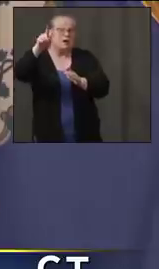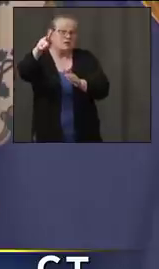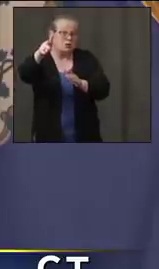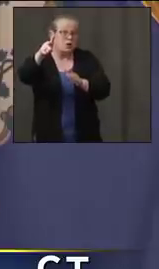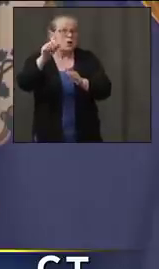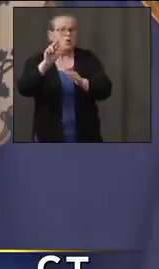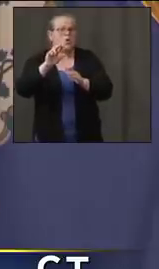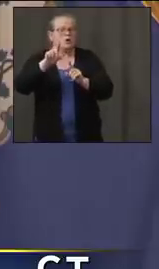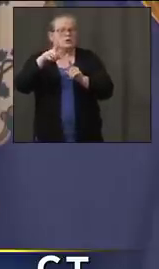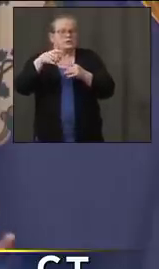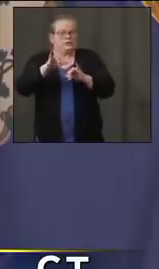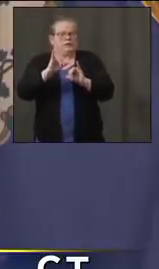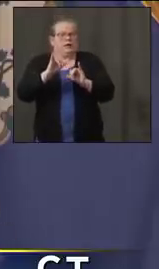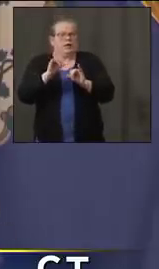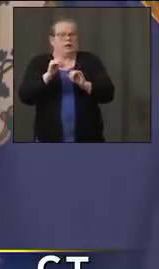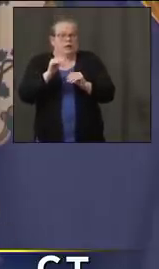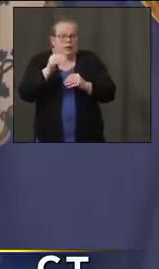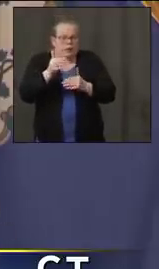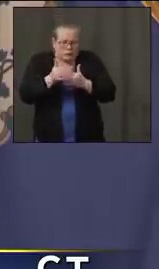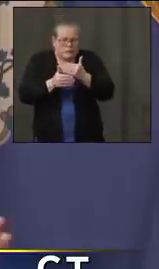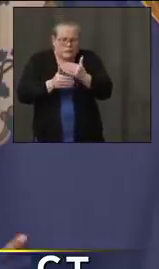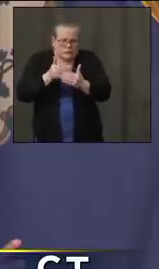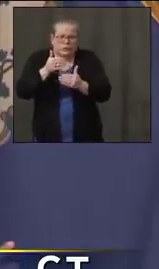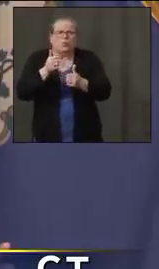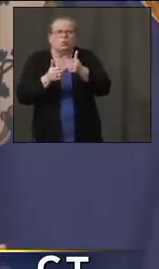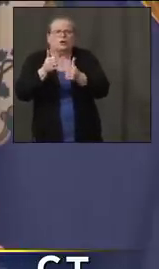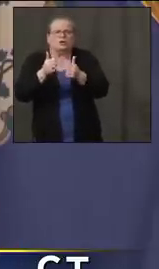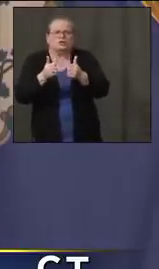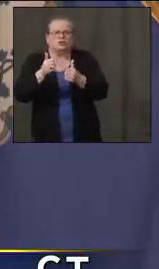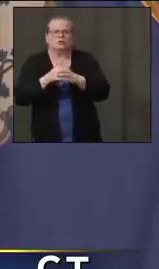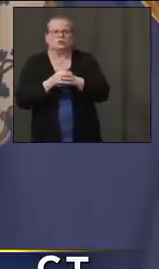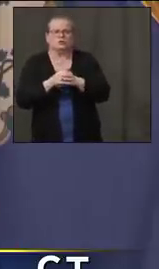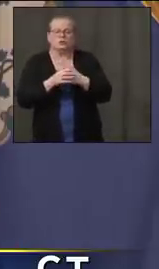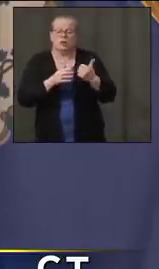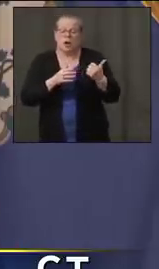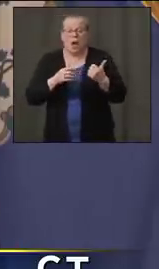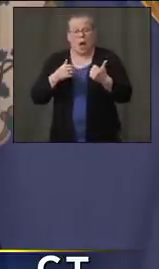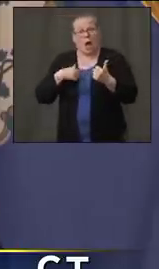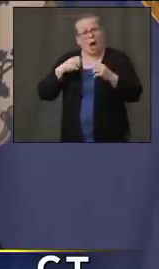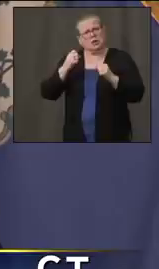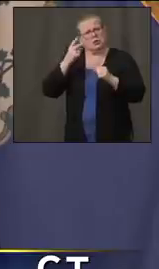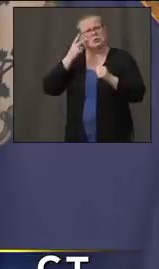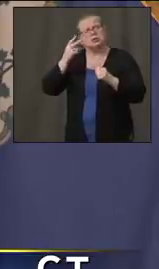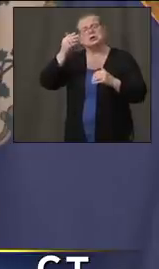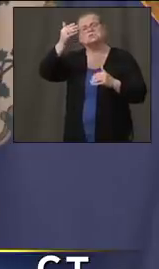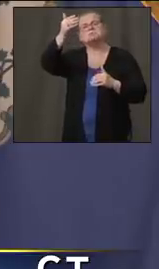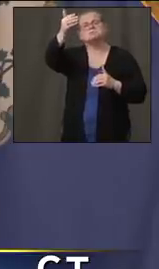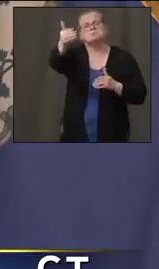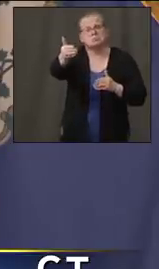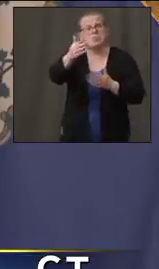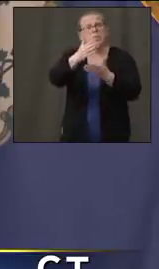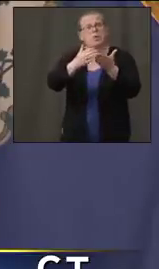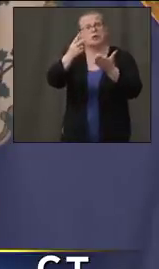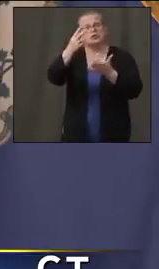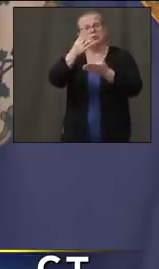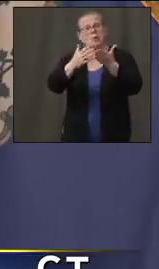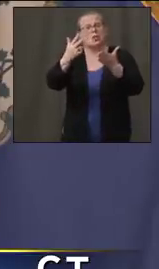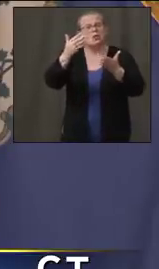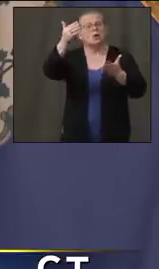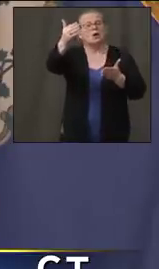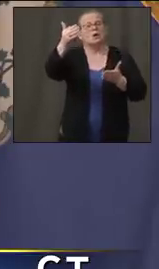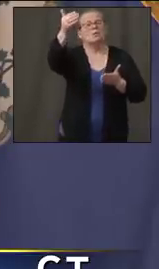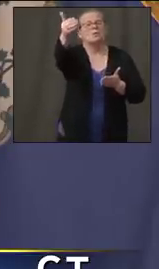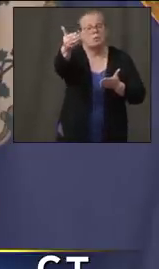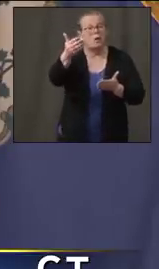and phase 3, as you say. We wanted to start with the outside, start with the drop-off program that Susan was talking